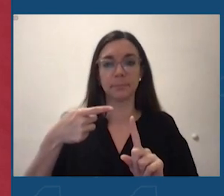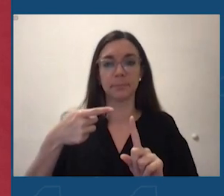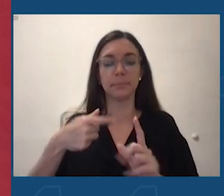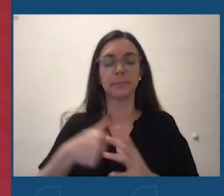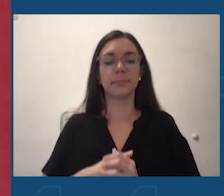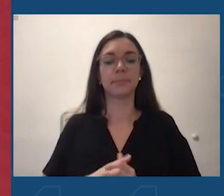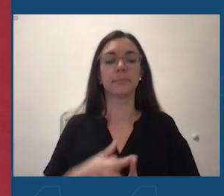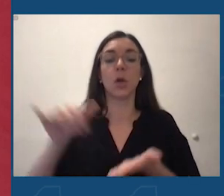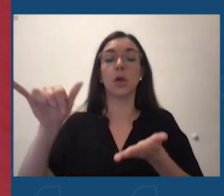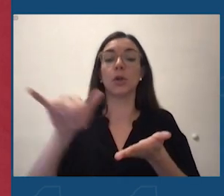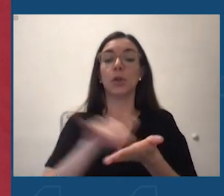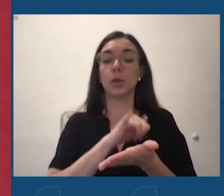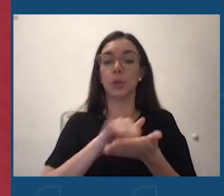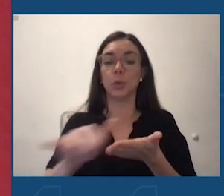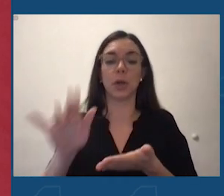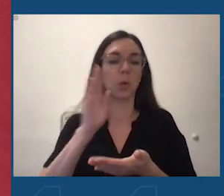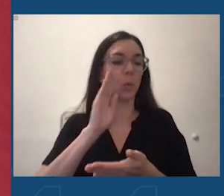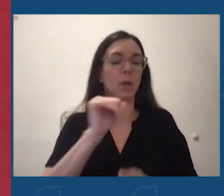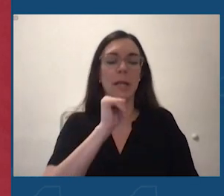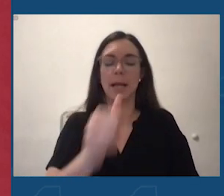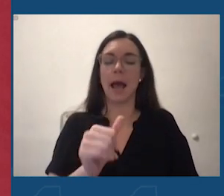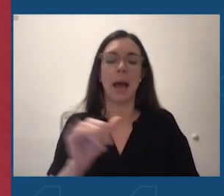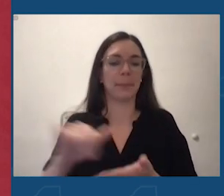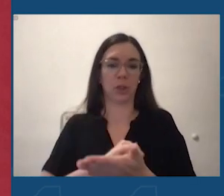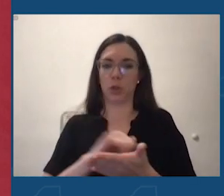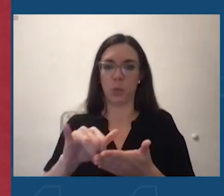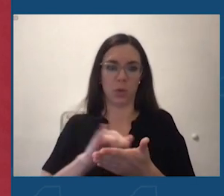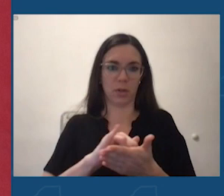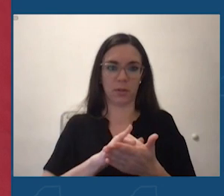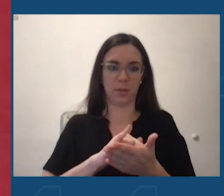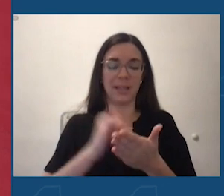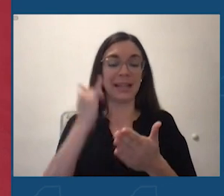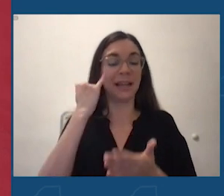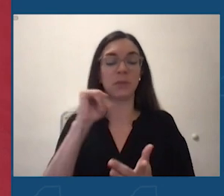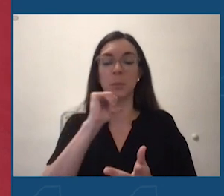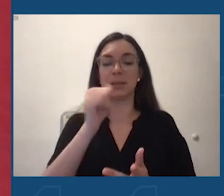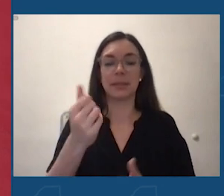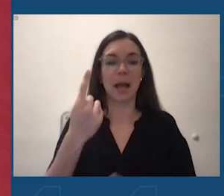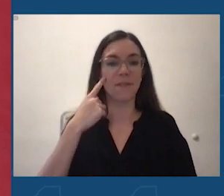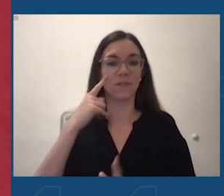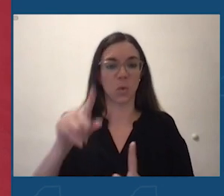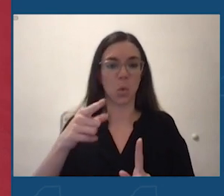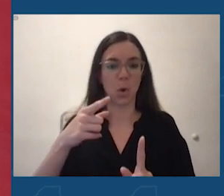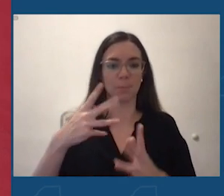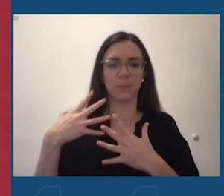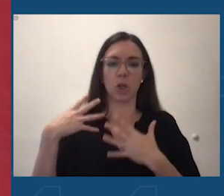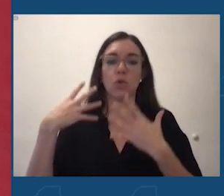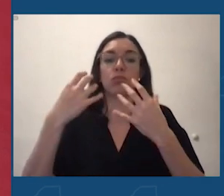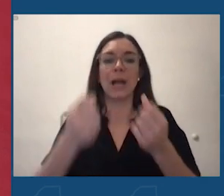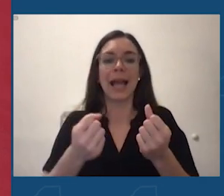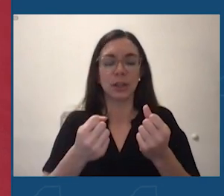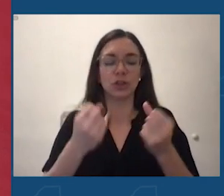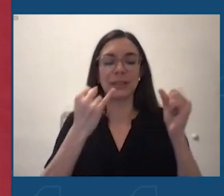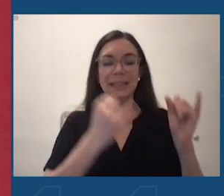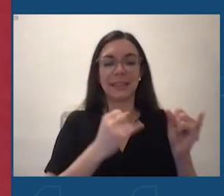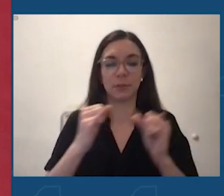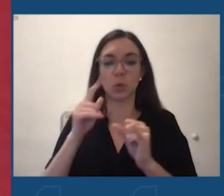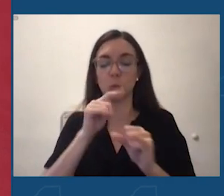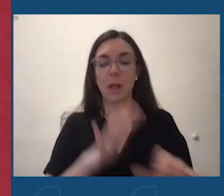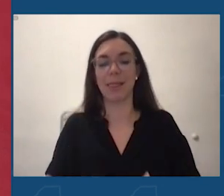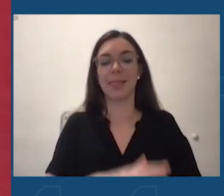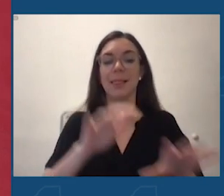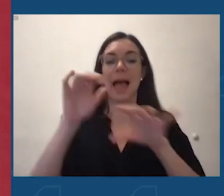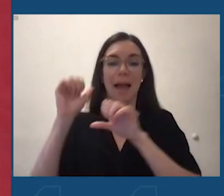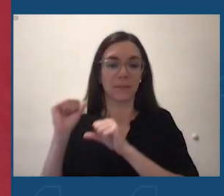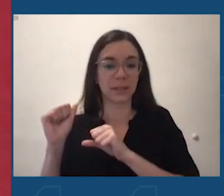New York would not be New York if it wasn't for the courageous individuals who left the security and knowledge of their